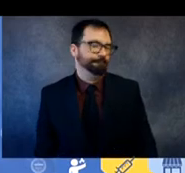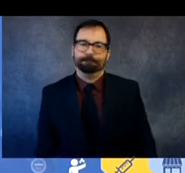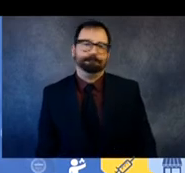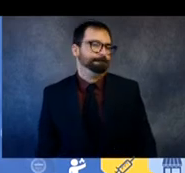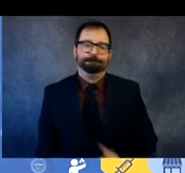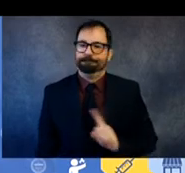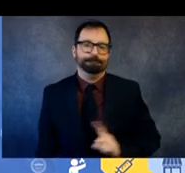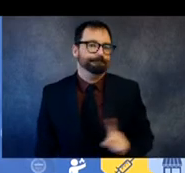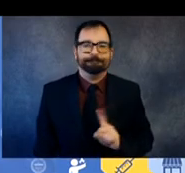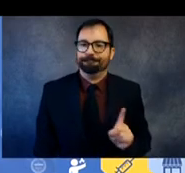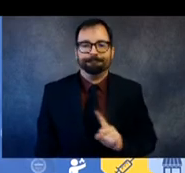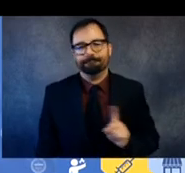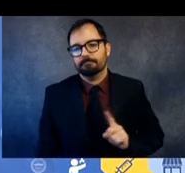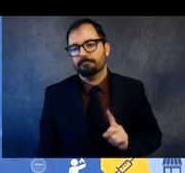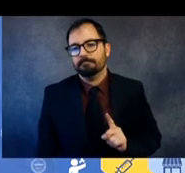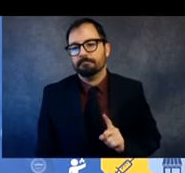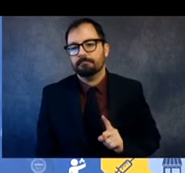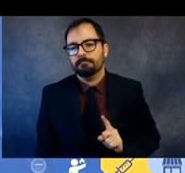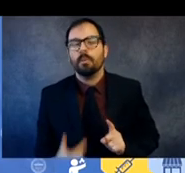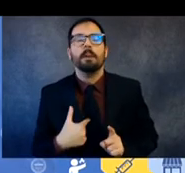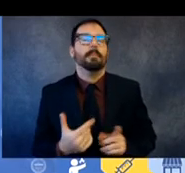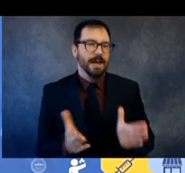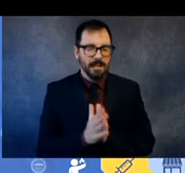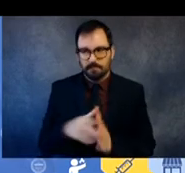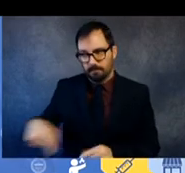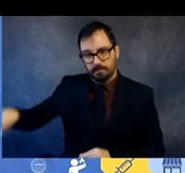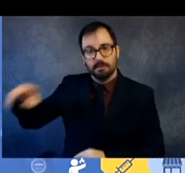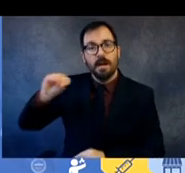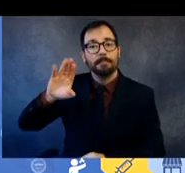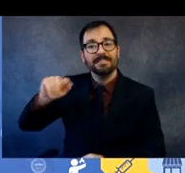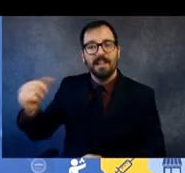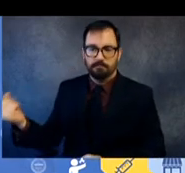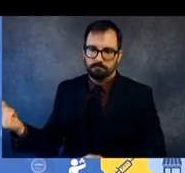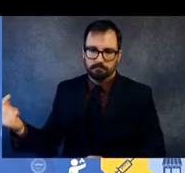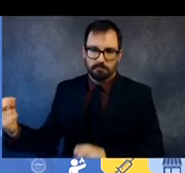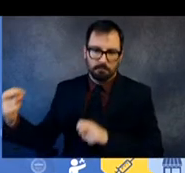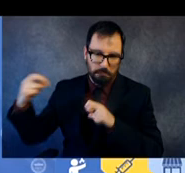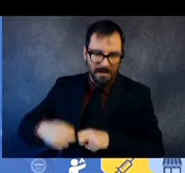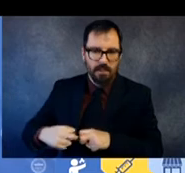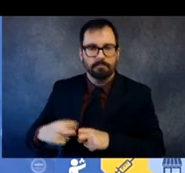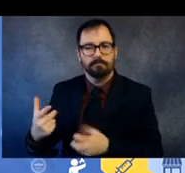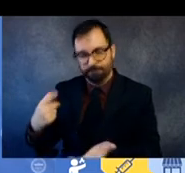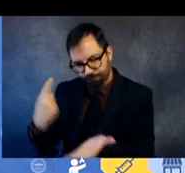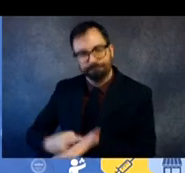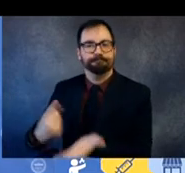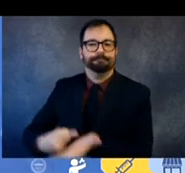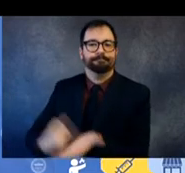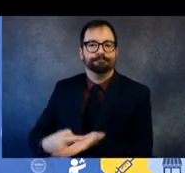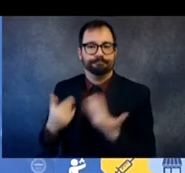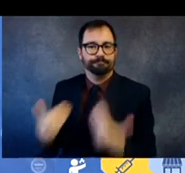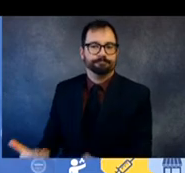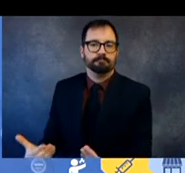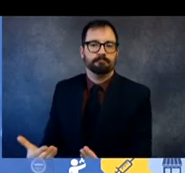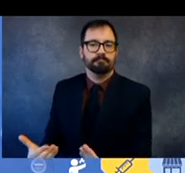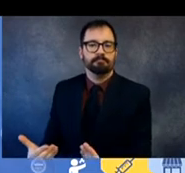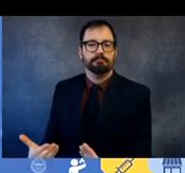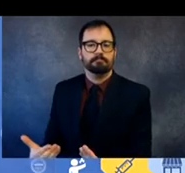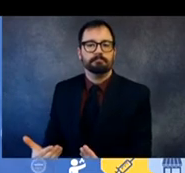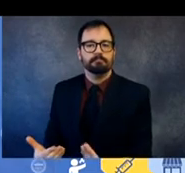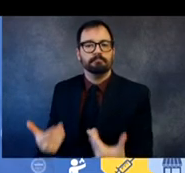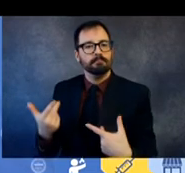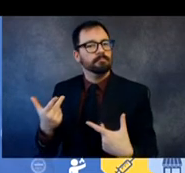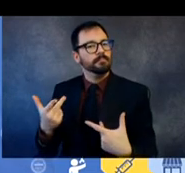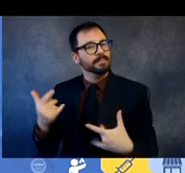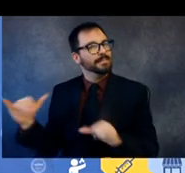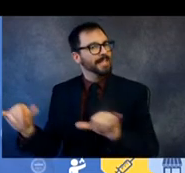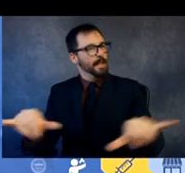so I'm asking them to please come back to the table. Let's talk. And let